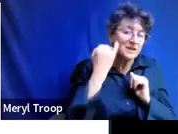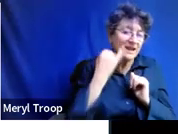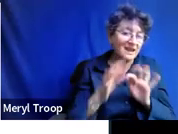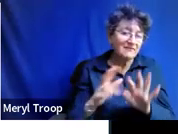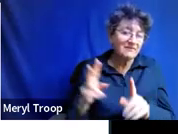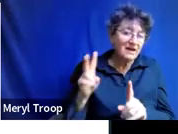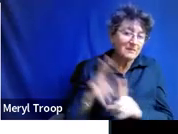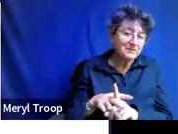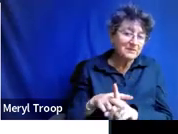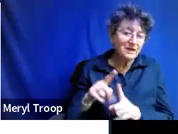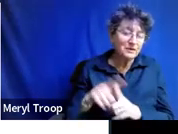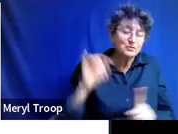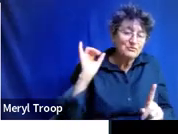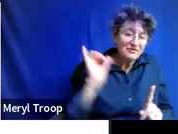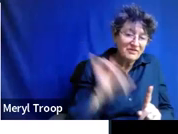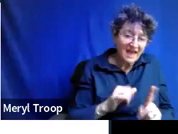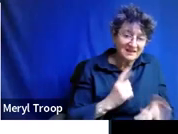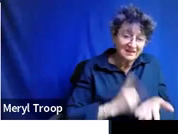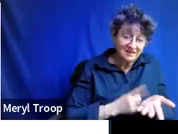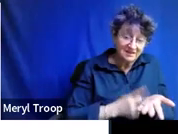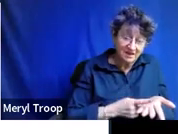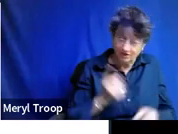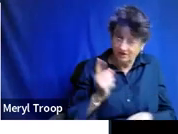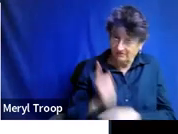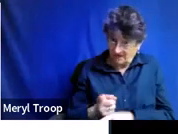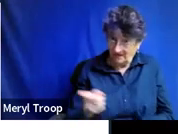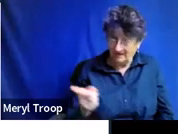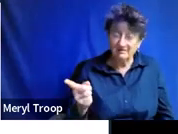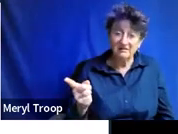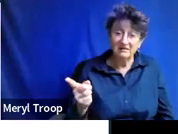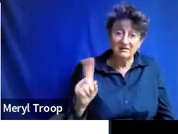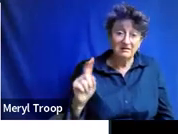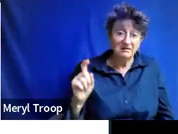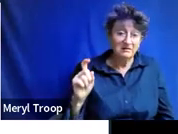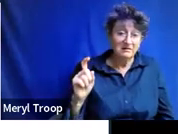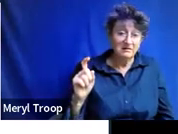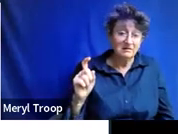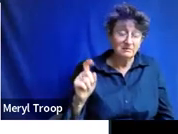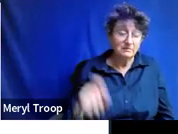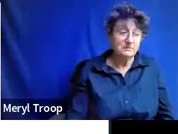particular discussion. Is that accurate?